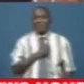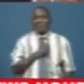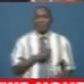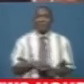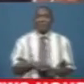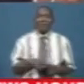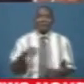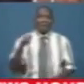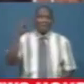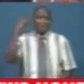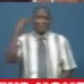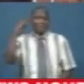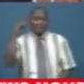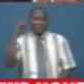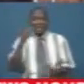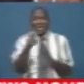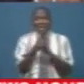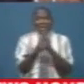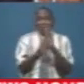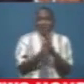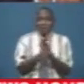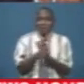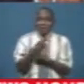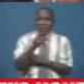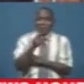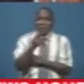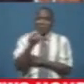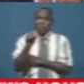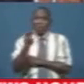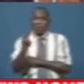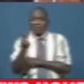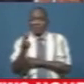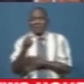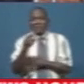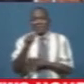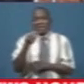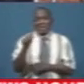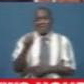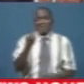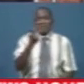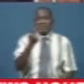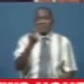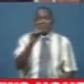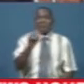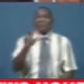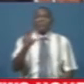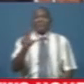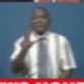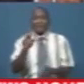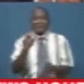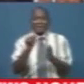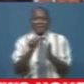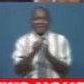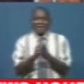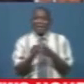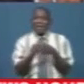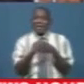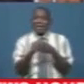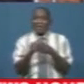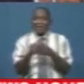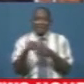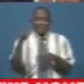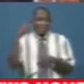The Minerals and Mining Act 2006, Act 703, is the vehicle through which a